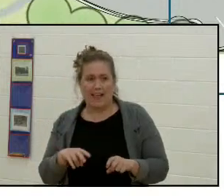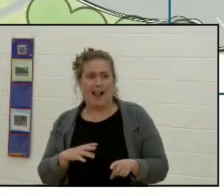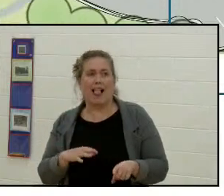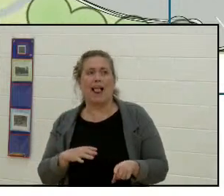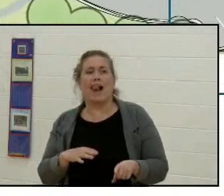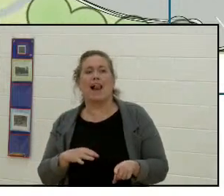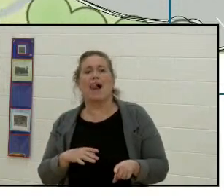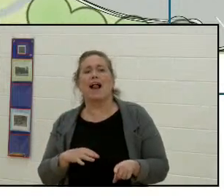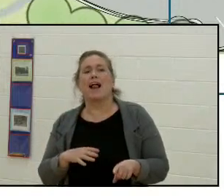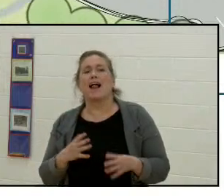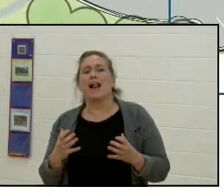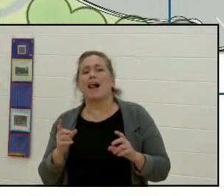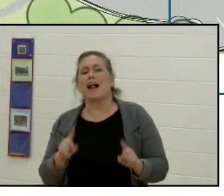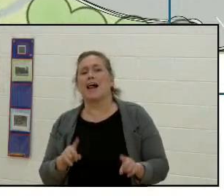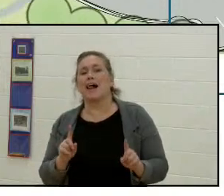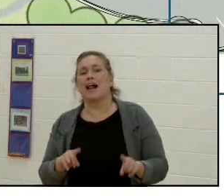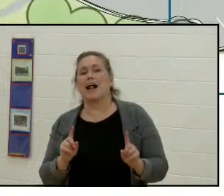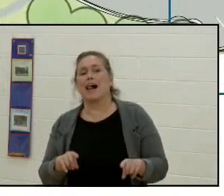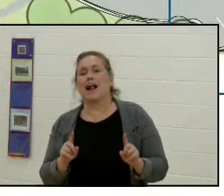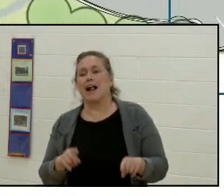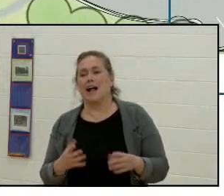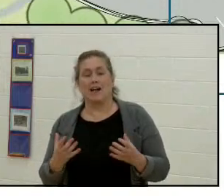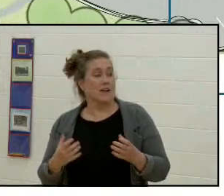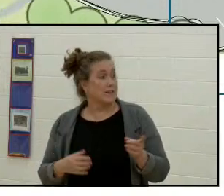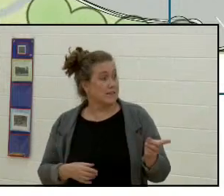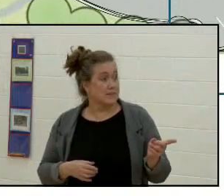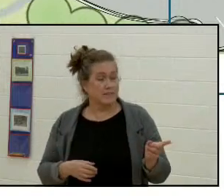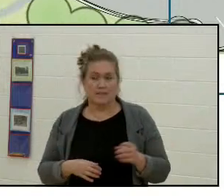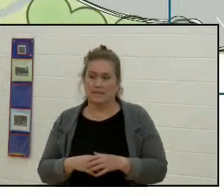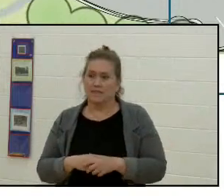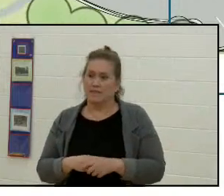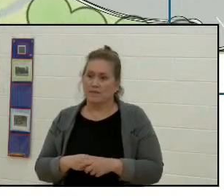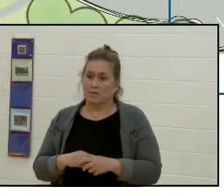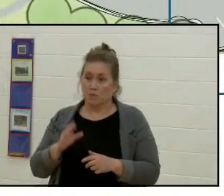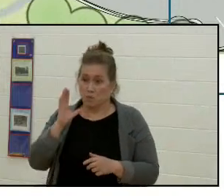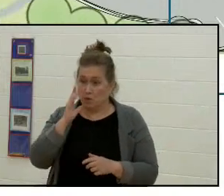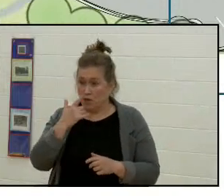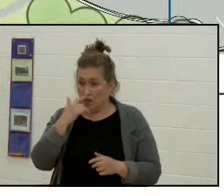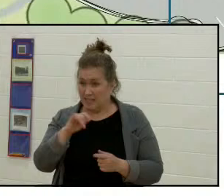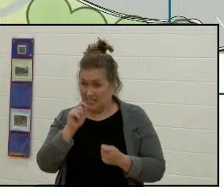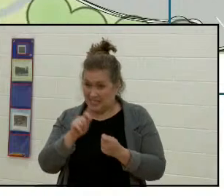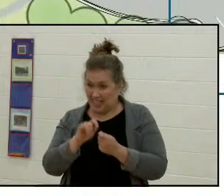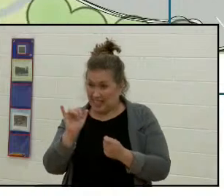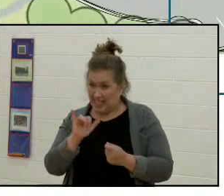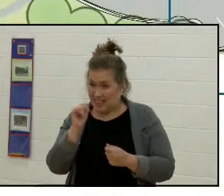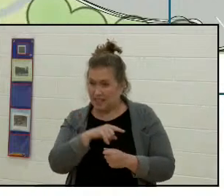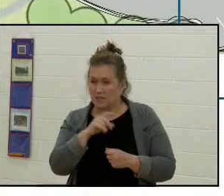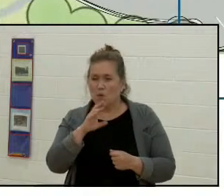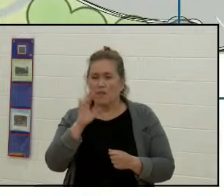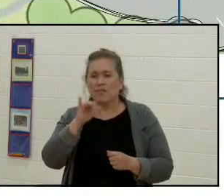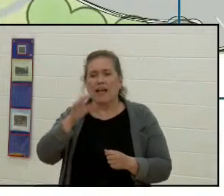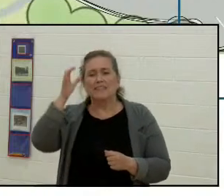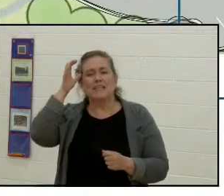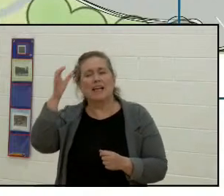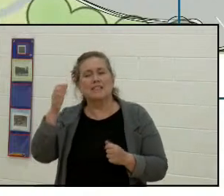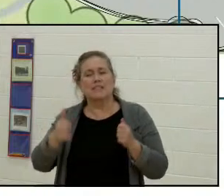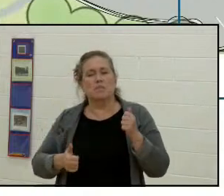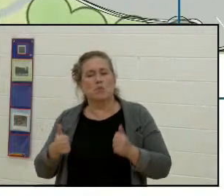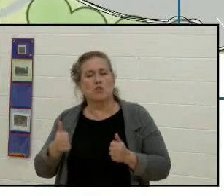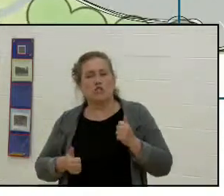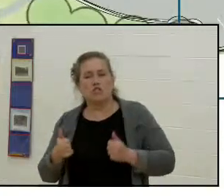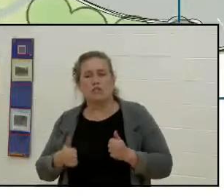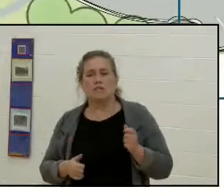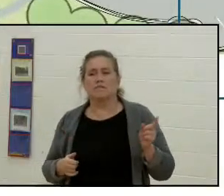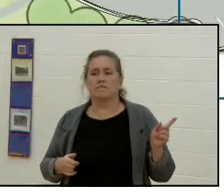these days. So So this is